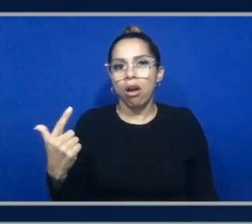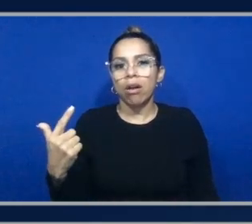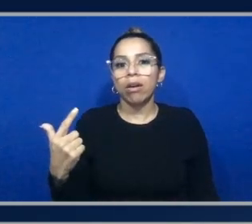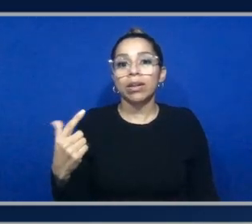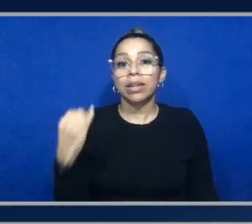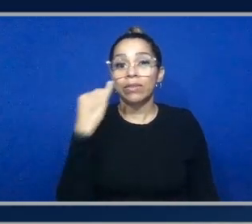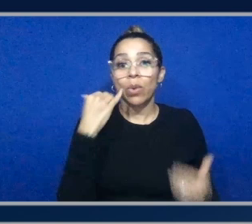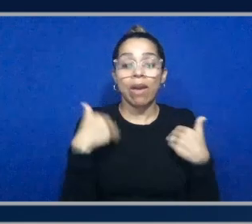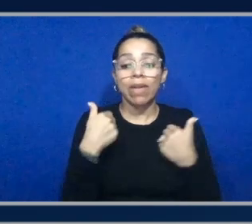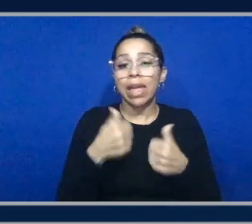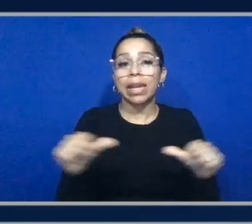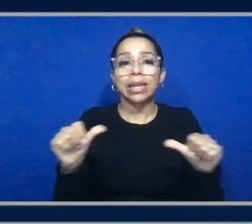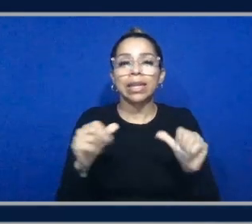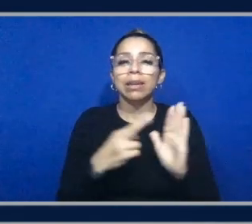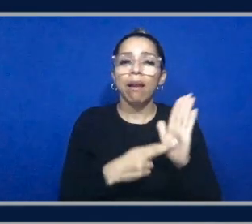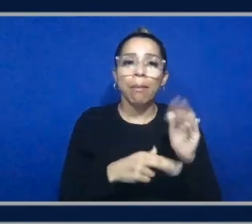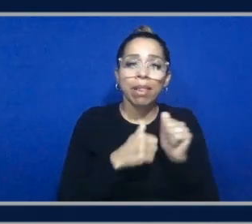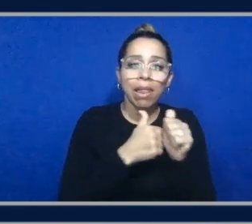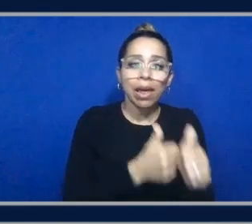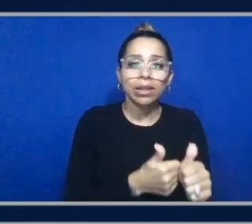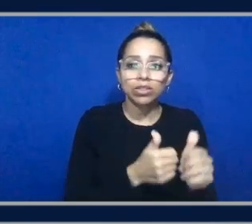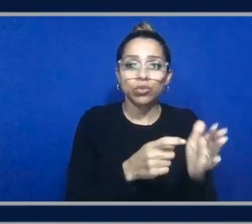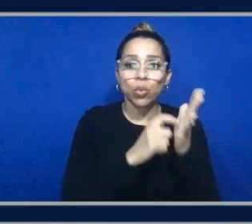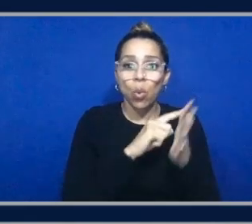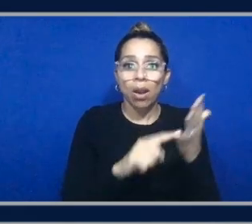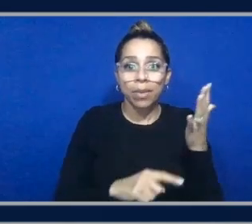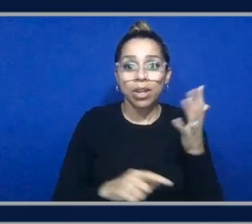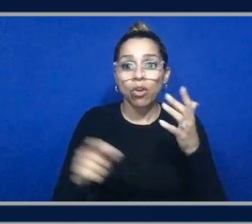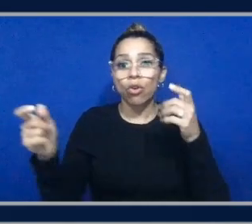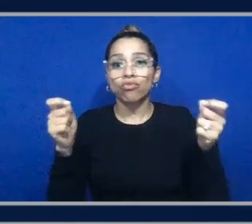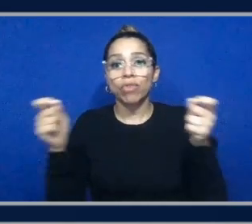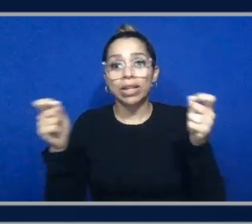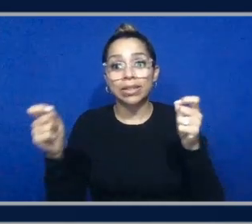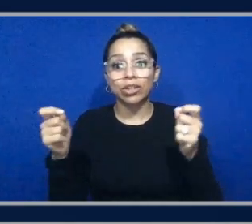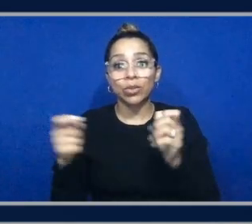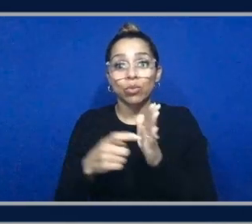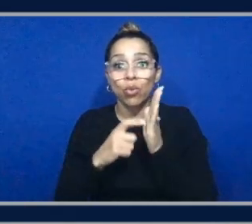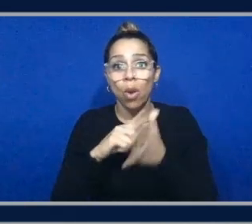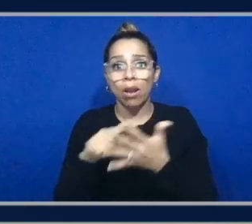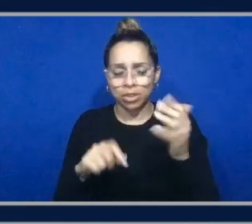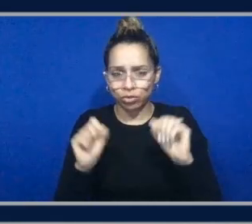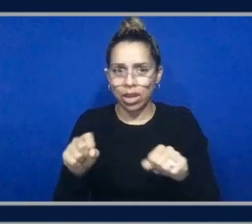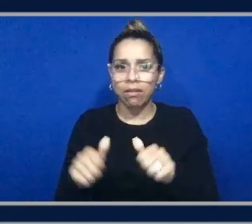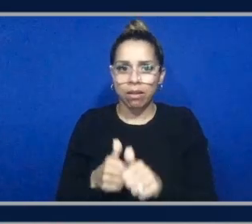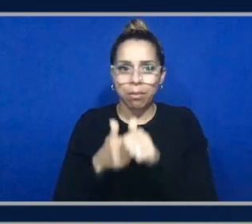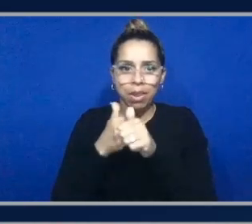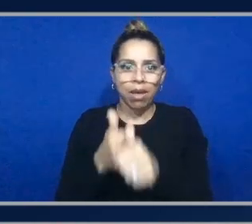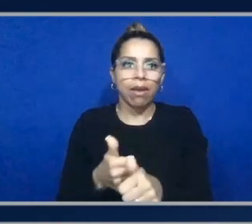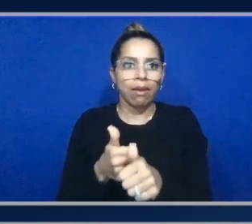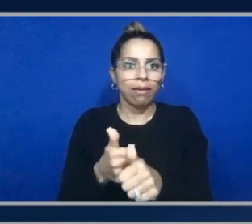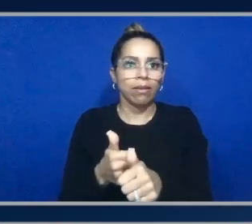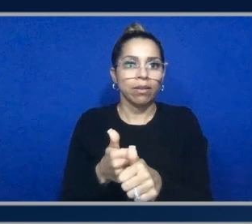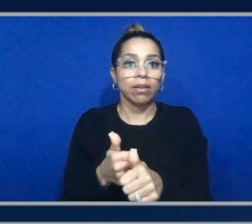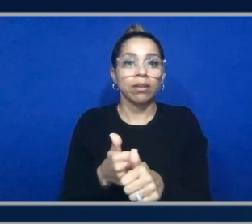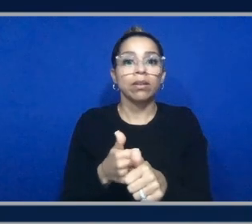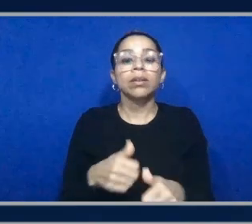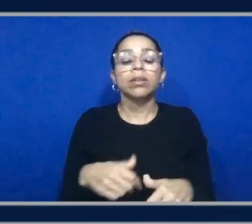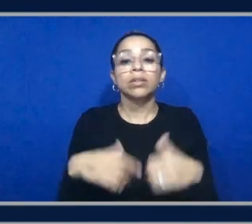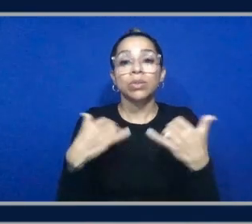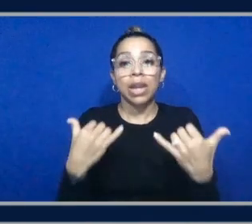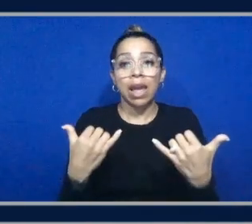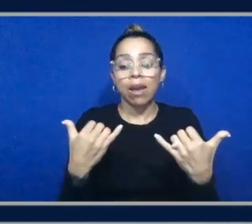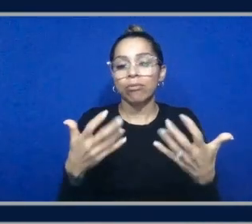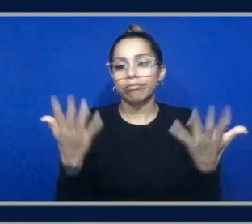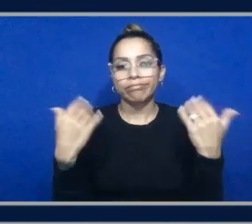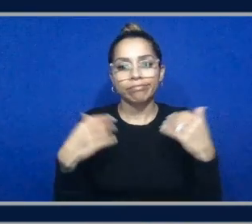regulatory requirements, you can totally comply with those. So what I'm going to do now is I'm going to see, let's say I'm